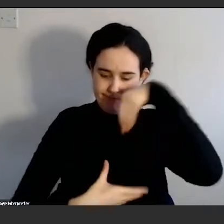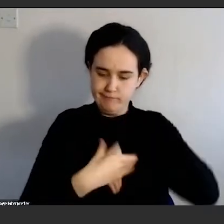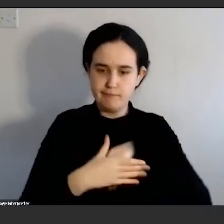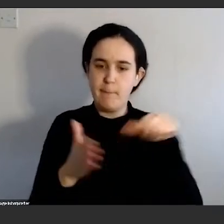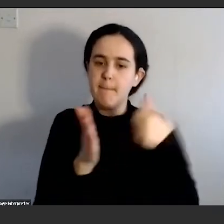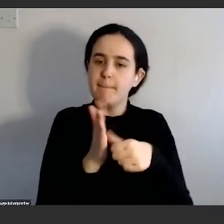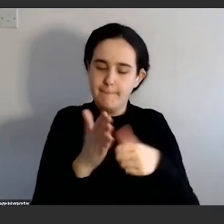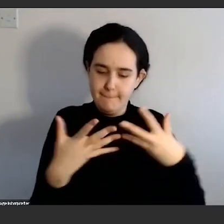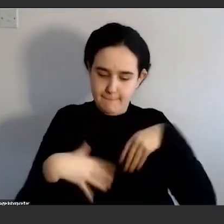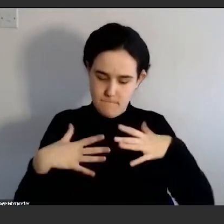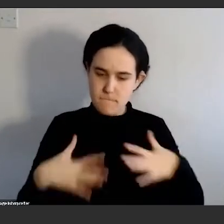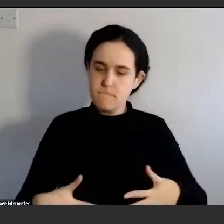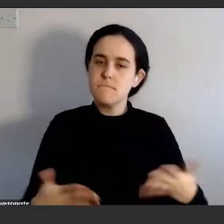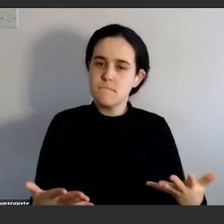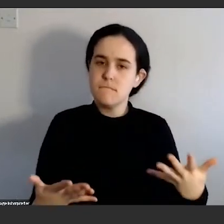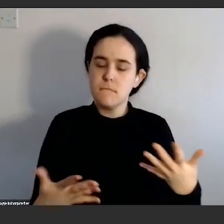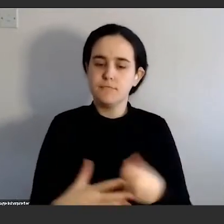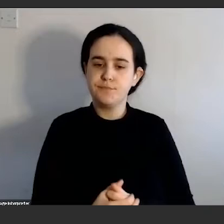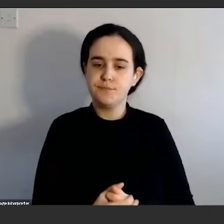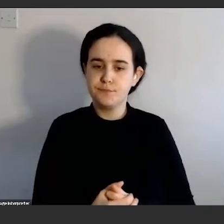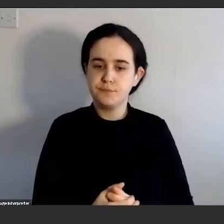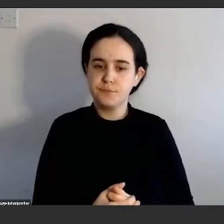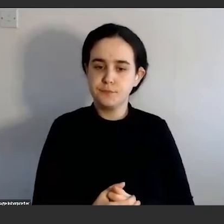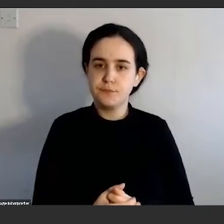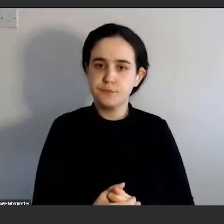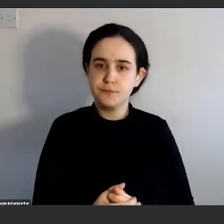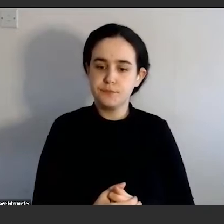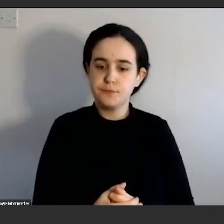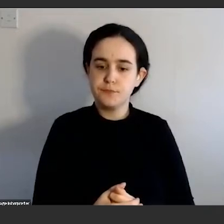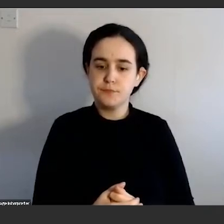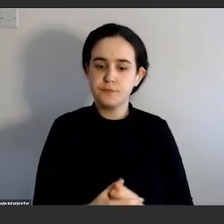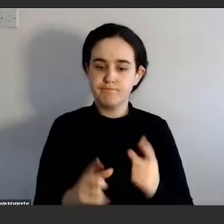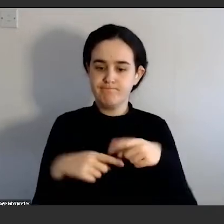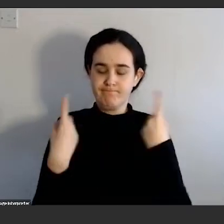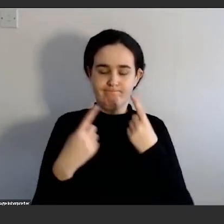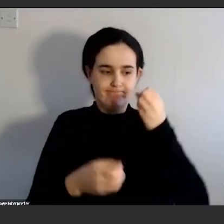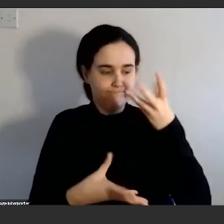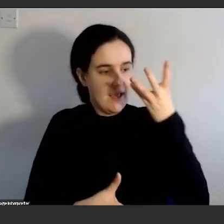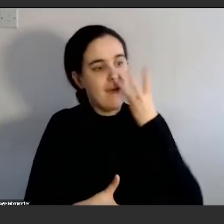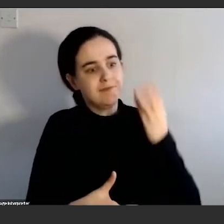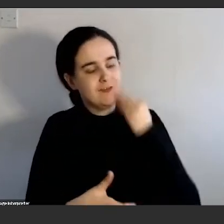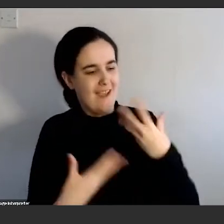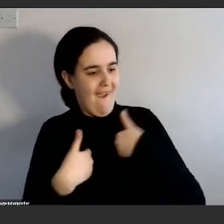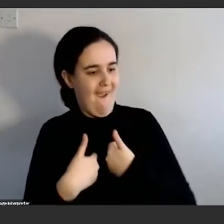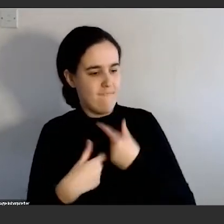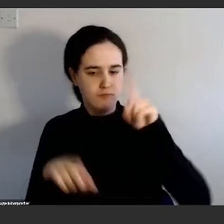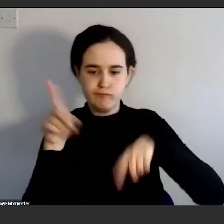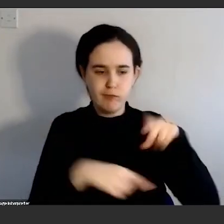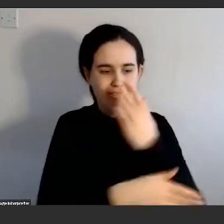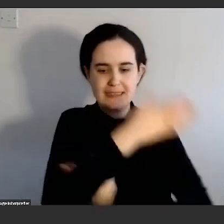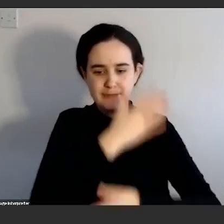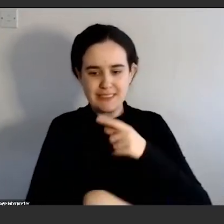either experience some form of disability ourselves, or we have a family member or friend